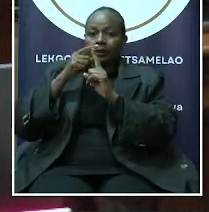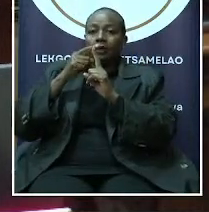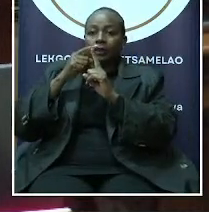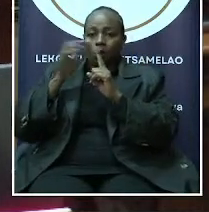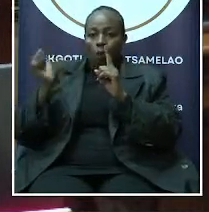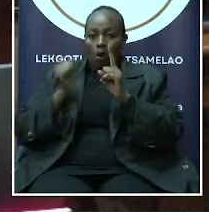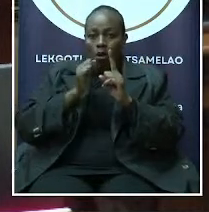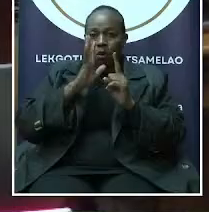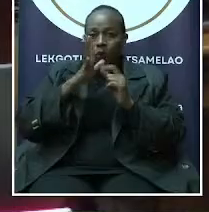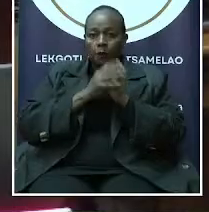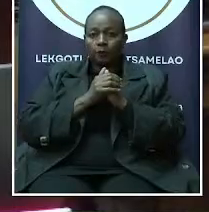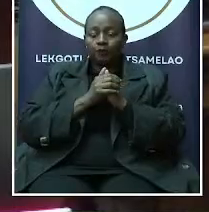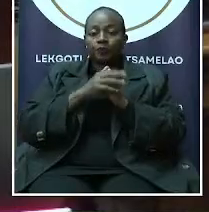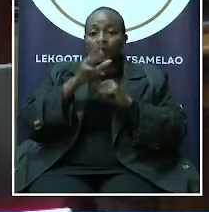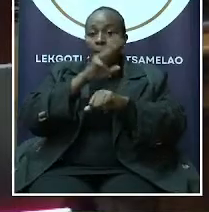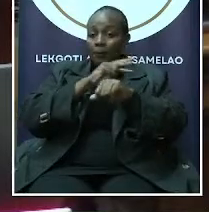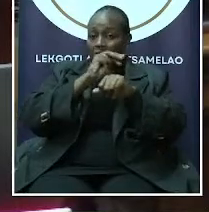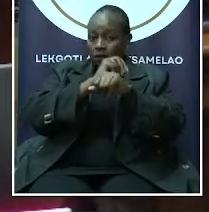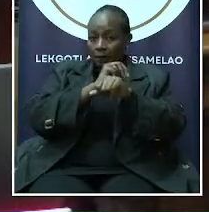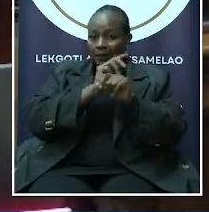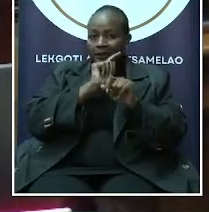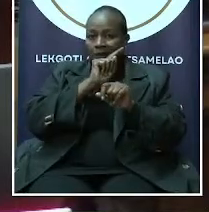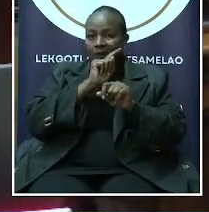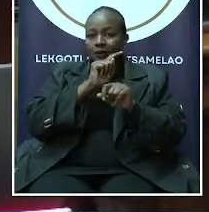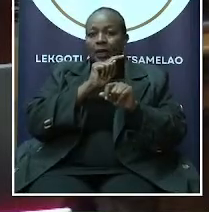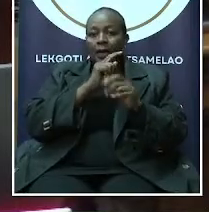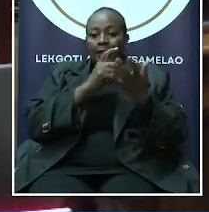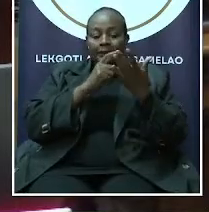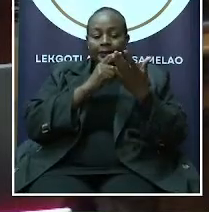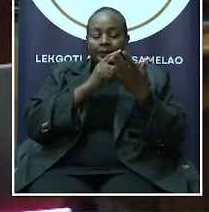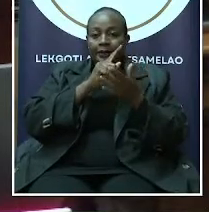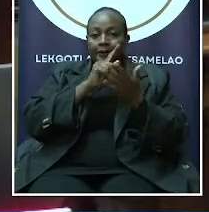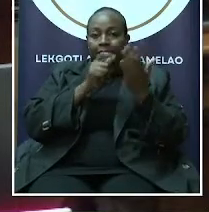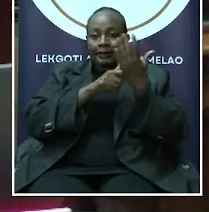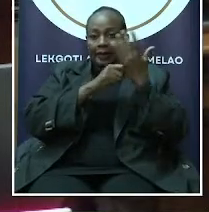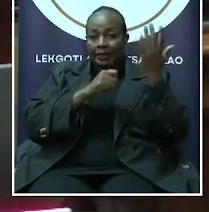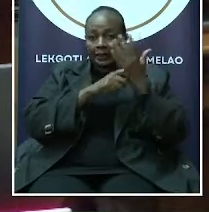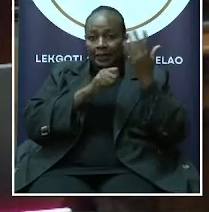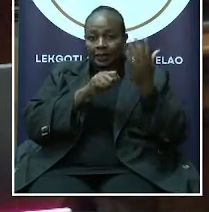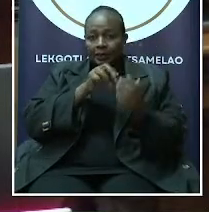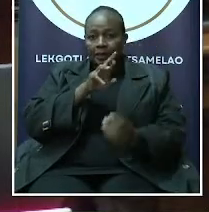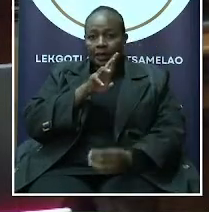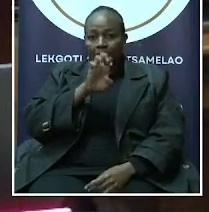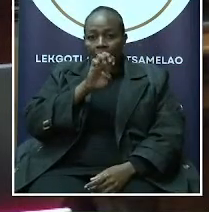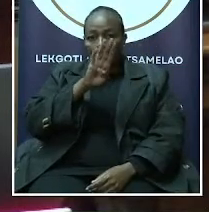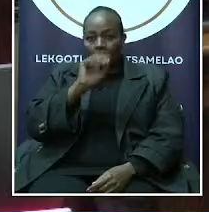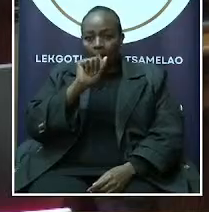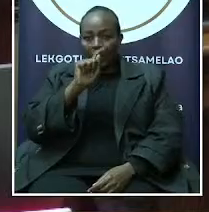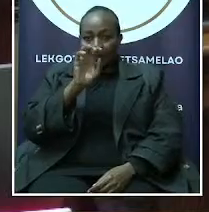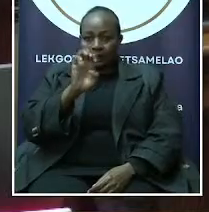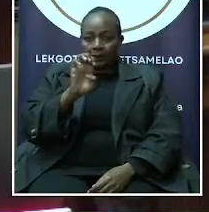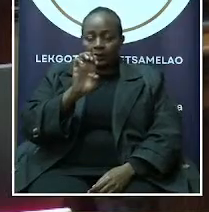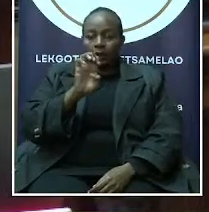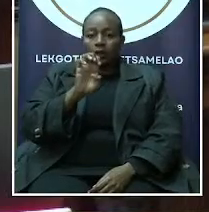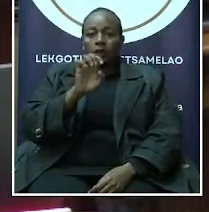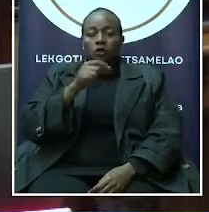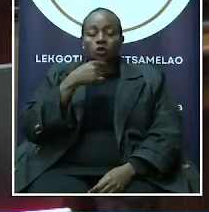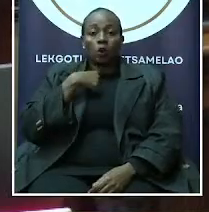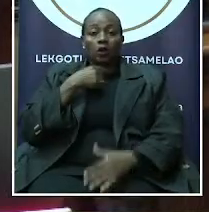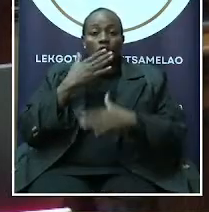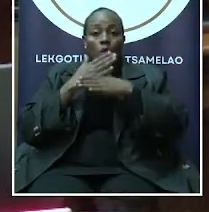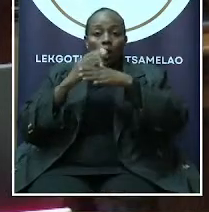secondly, municipal will get tax rebates. So essentially, if we